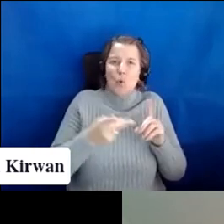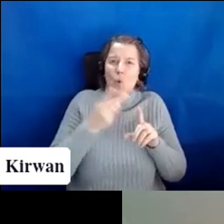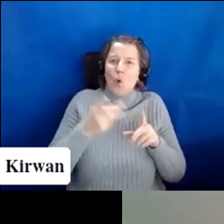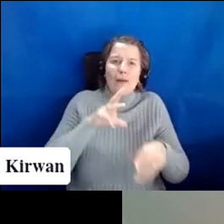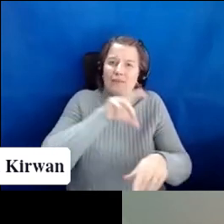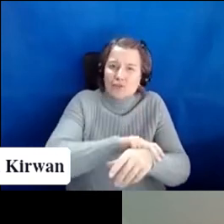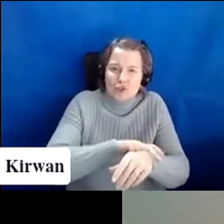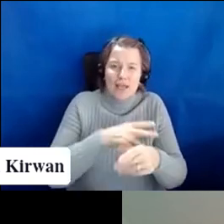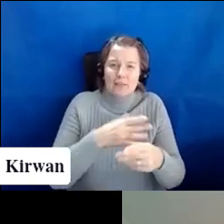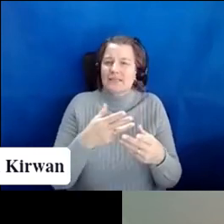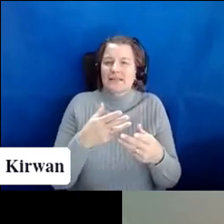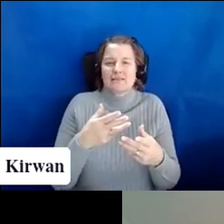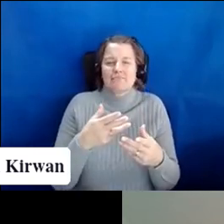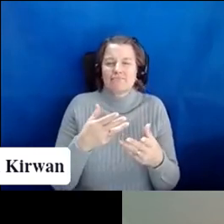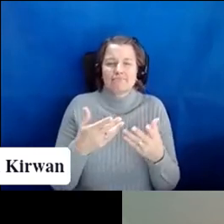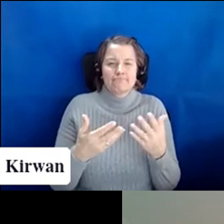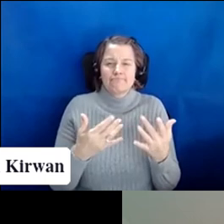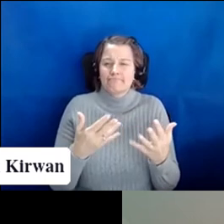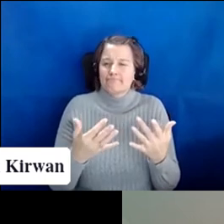apprenticeships or